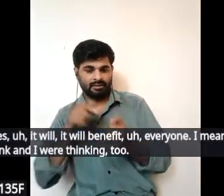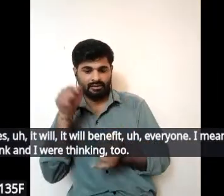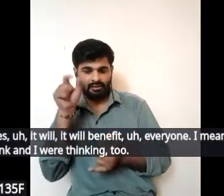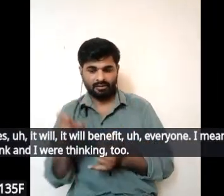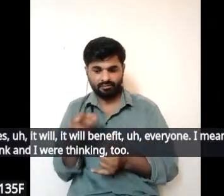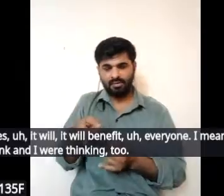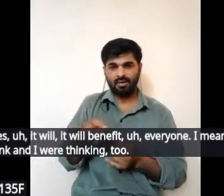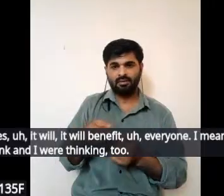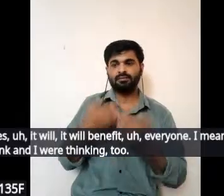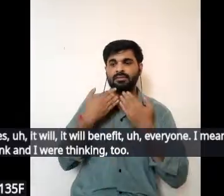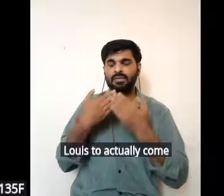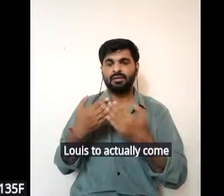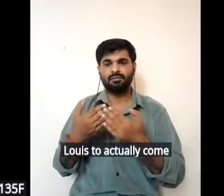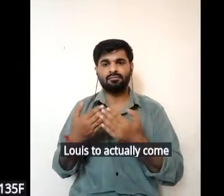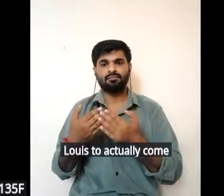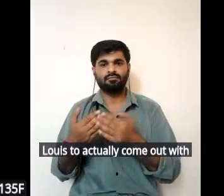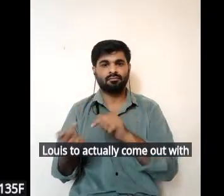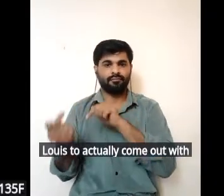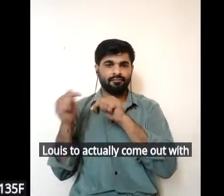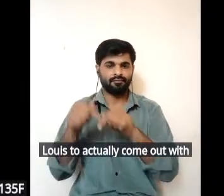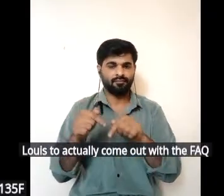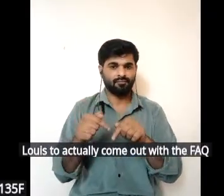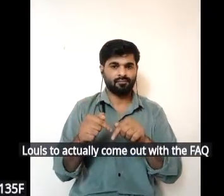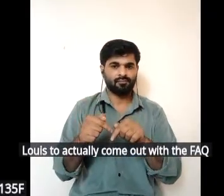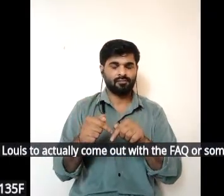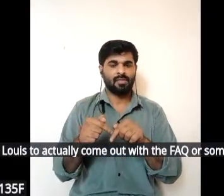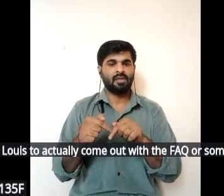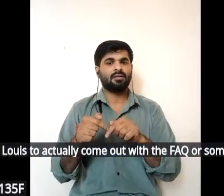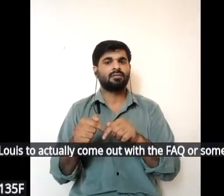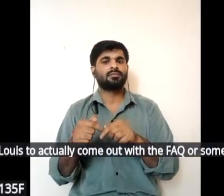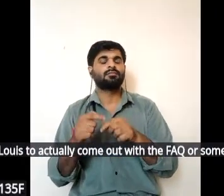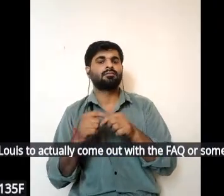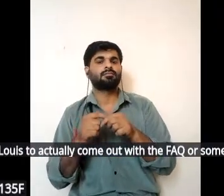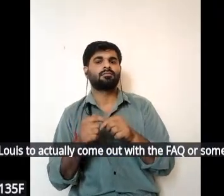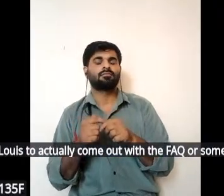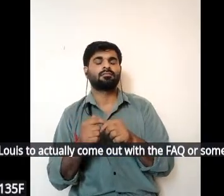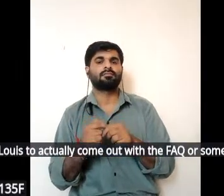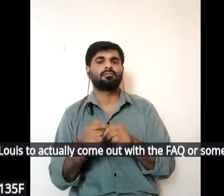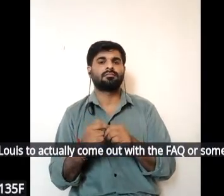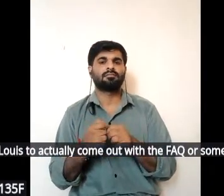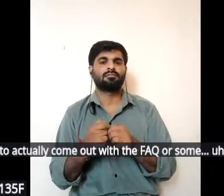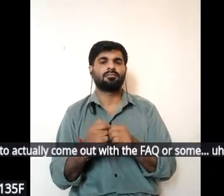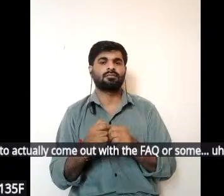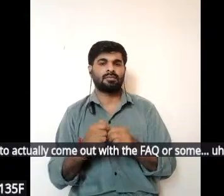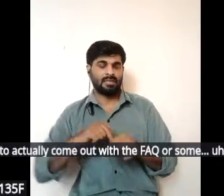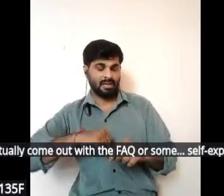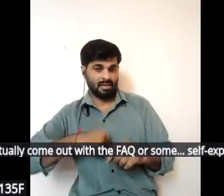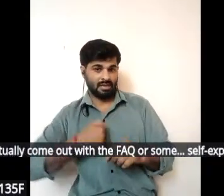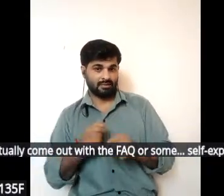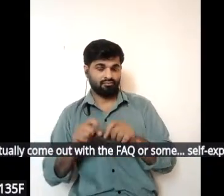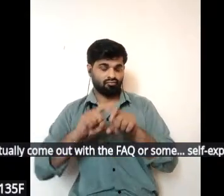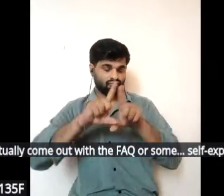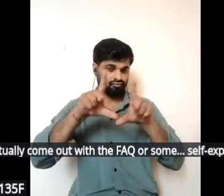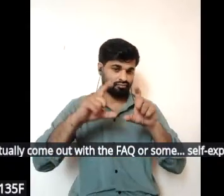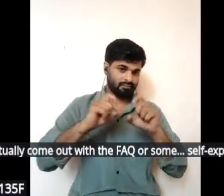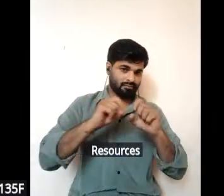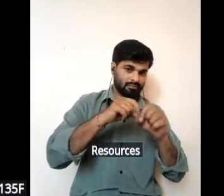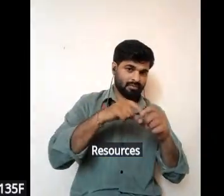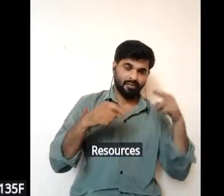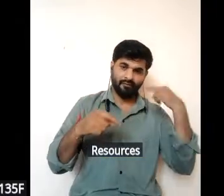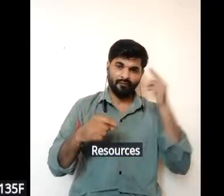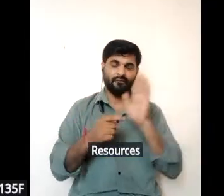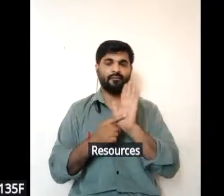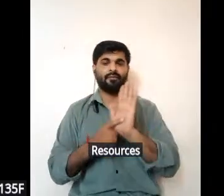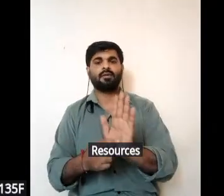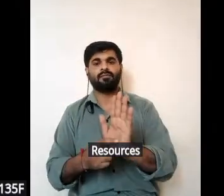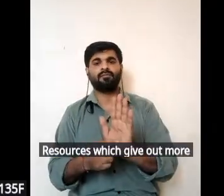do is to actually come out with a FAQ or some uh, self-explainer videos, resources which give